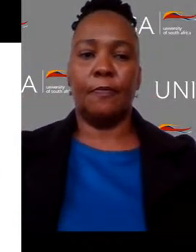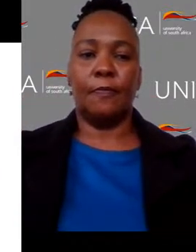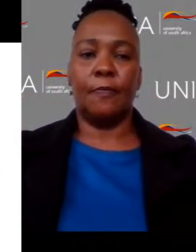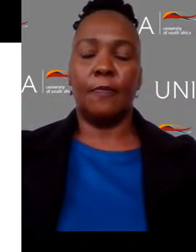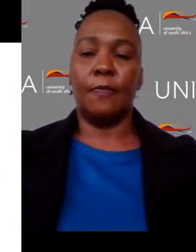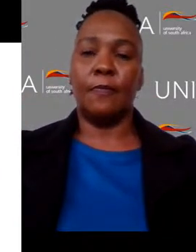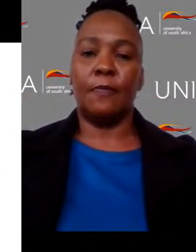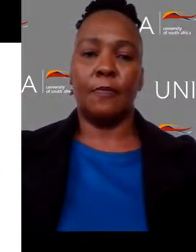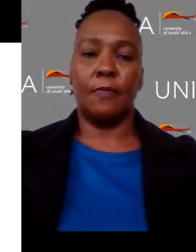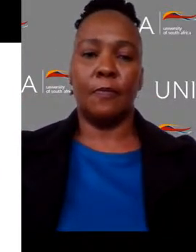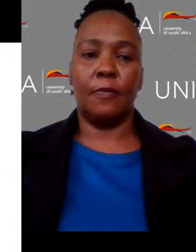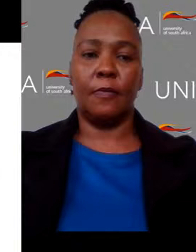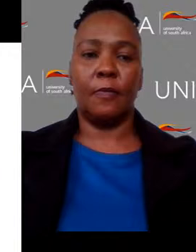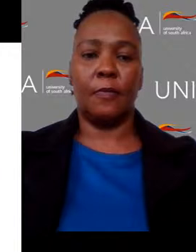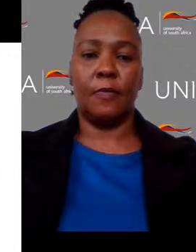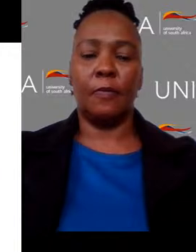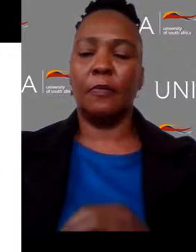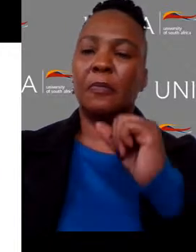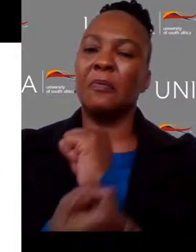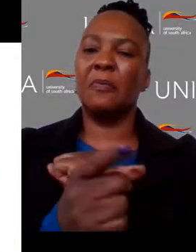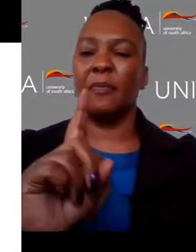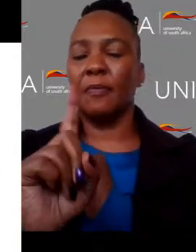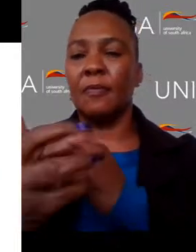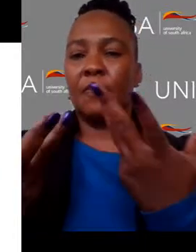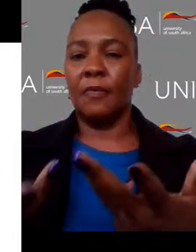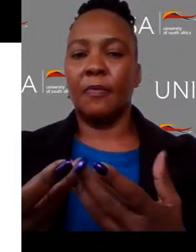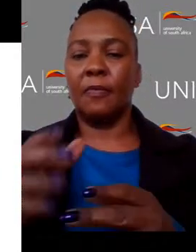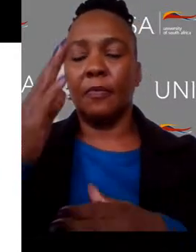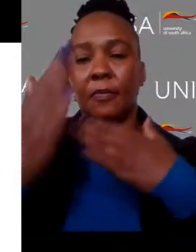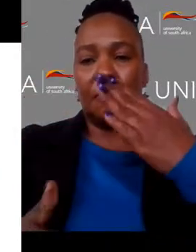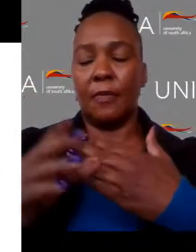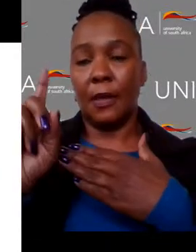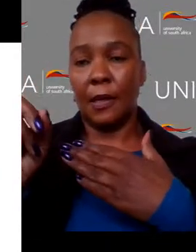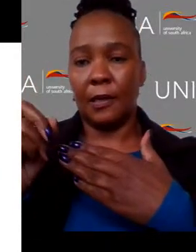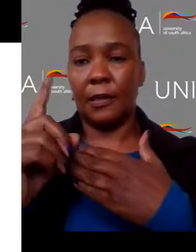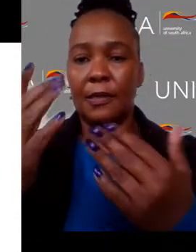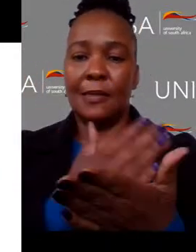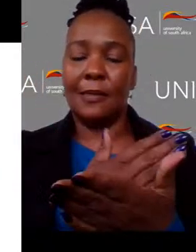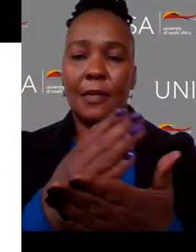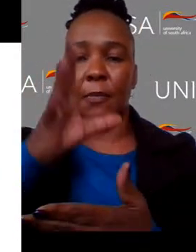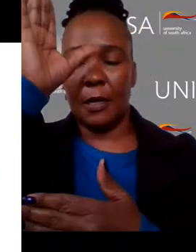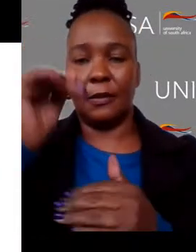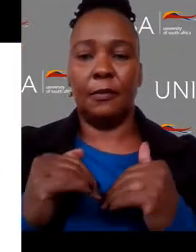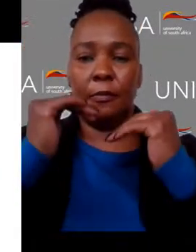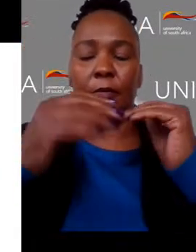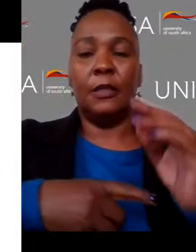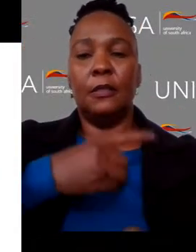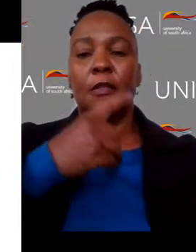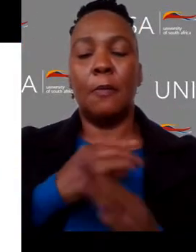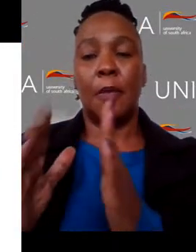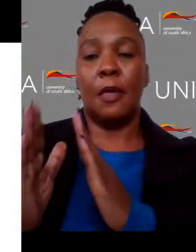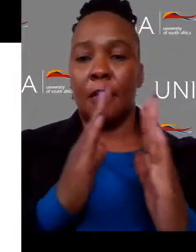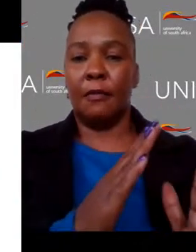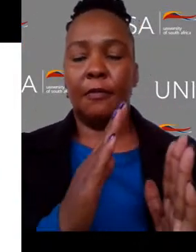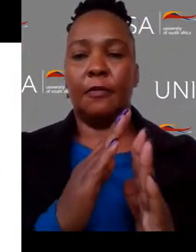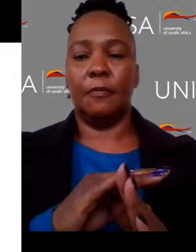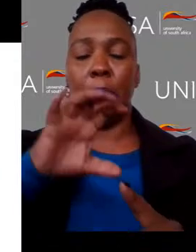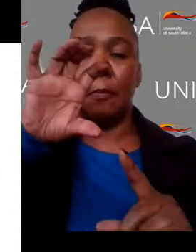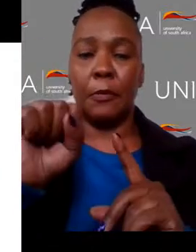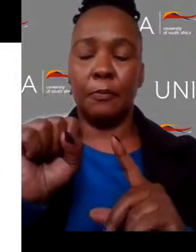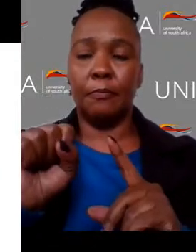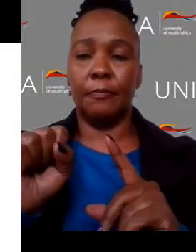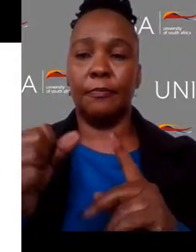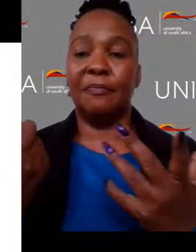So what happens in the end if some form of academic dishonesty behavior has been picked up?